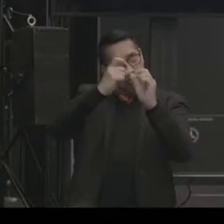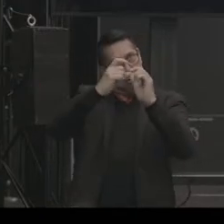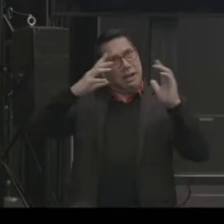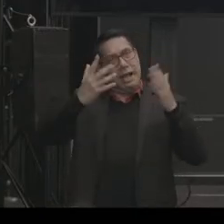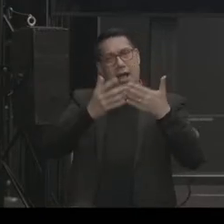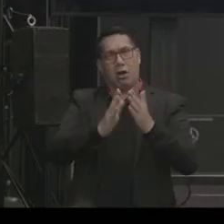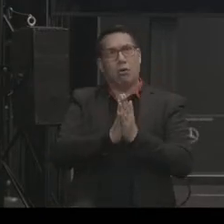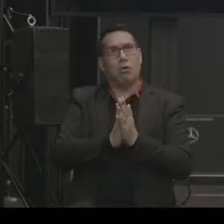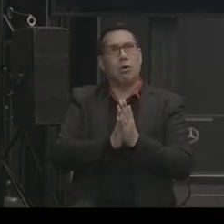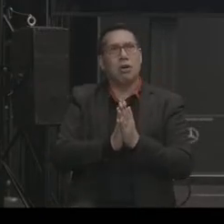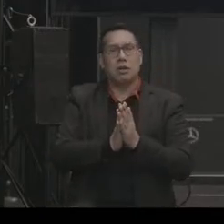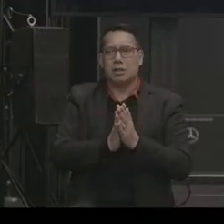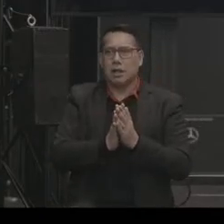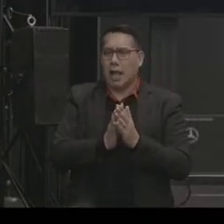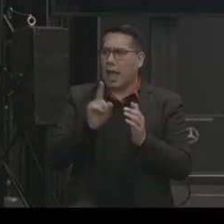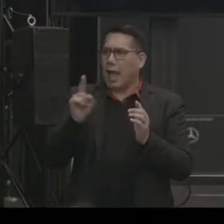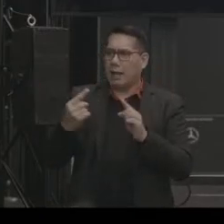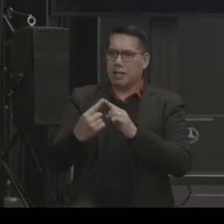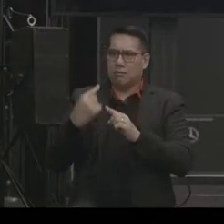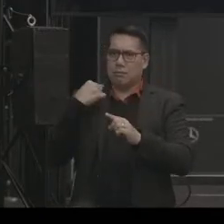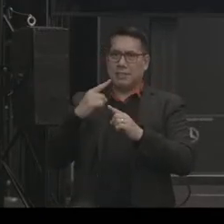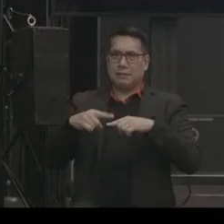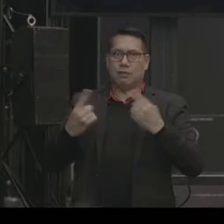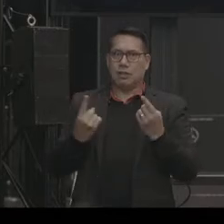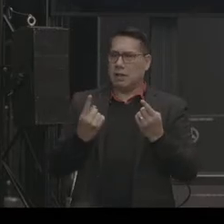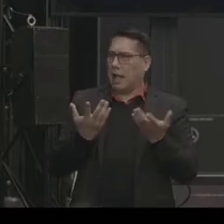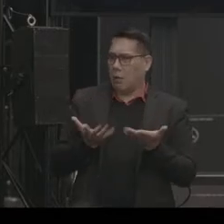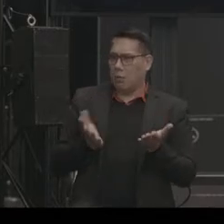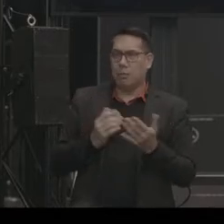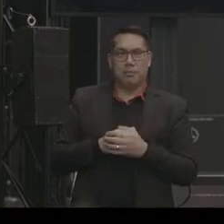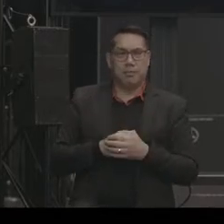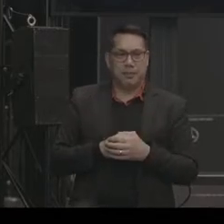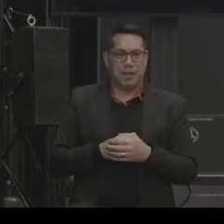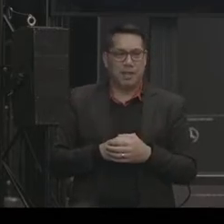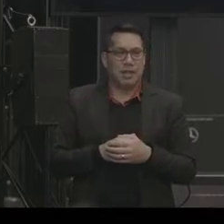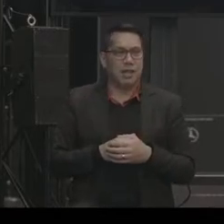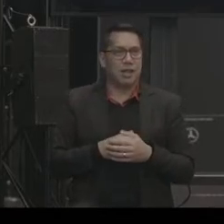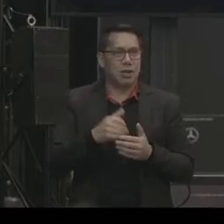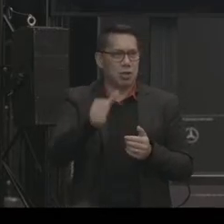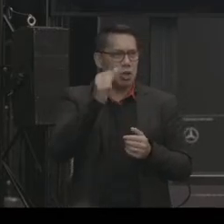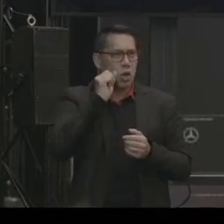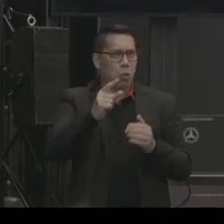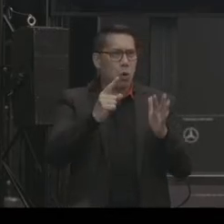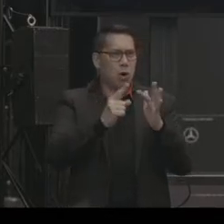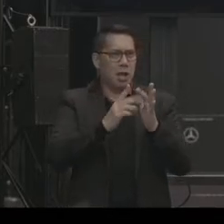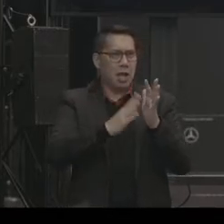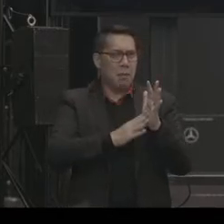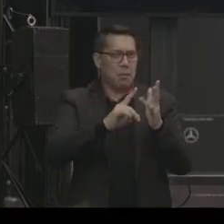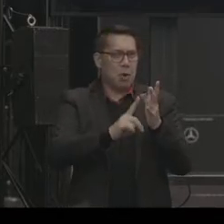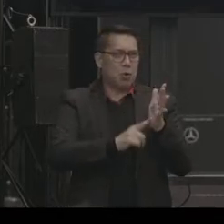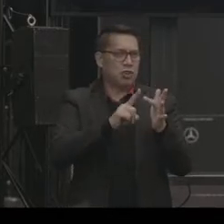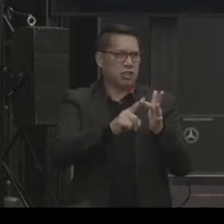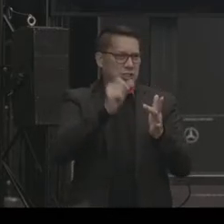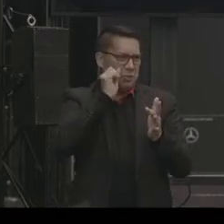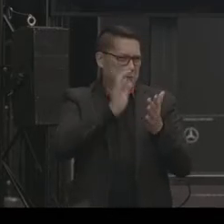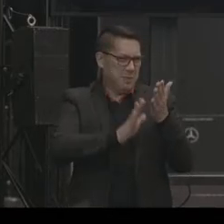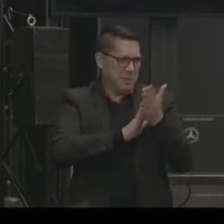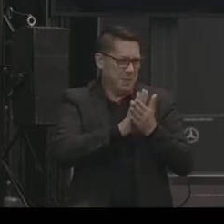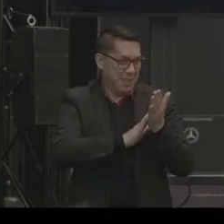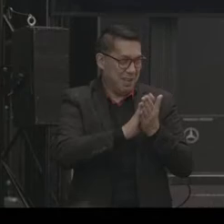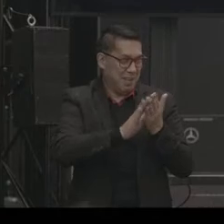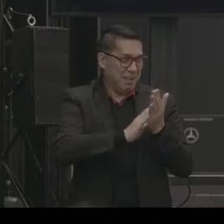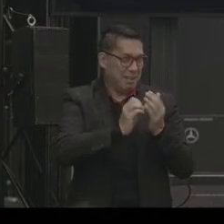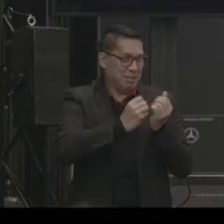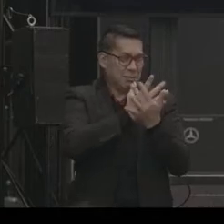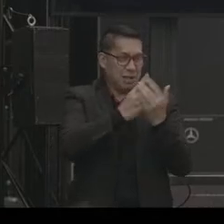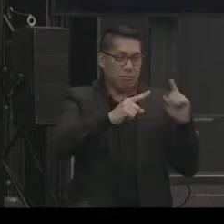and how is it different to Hydraulic Press Girl? So we all know what an emoji is. We know that there's thousands